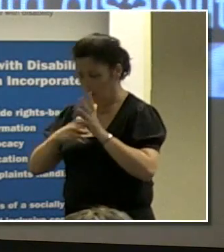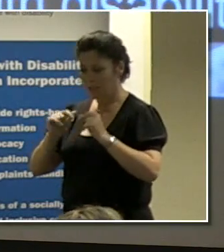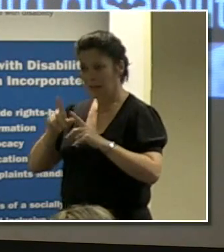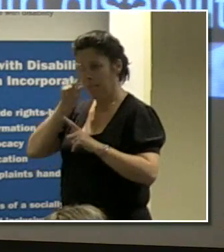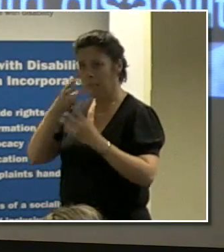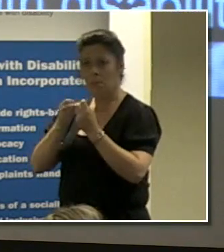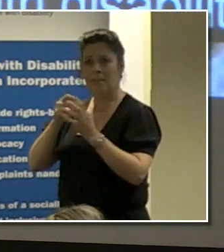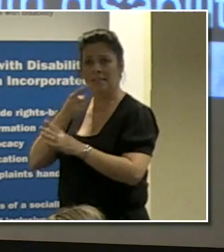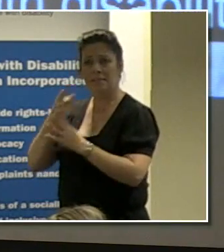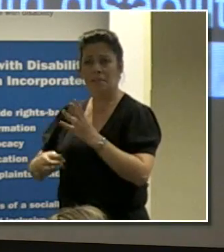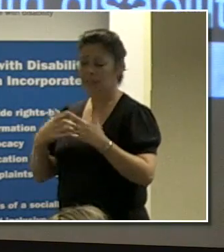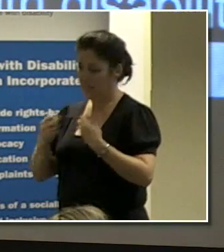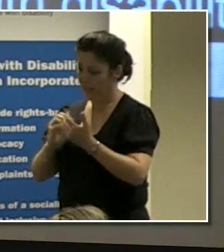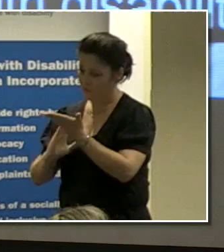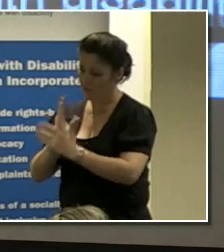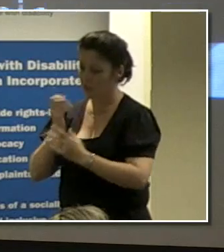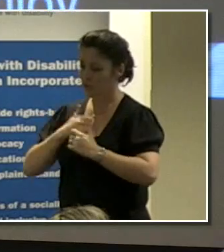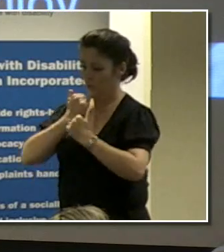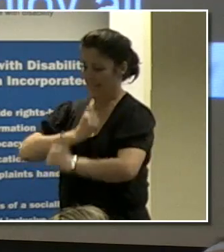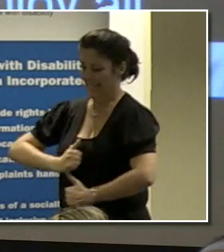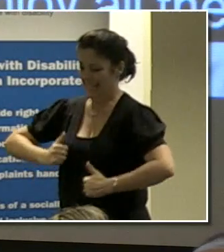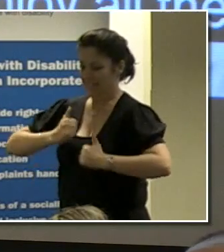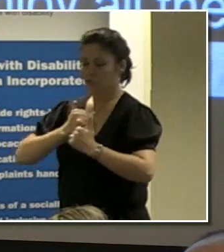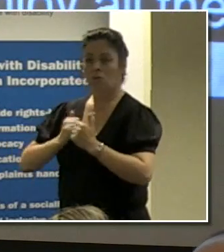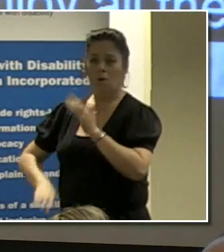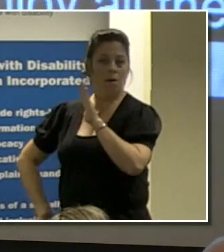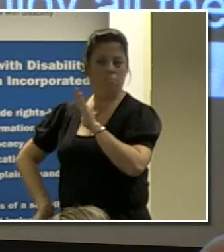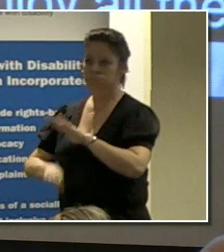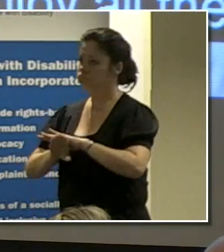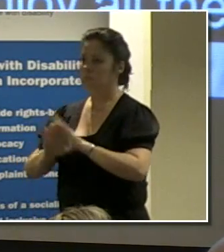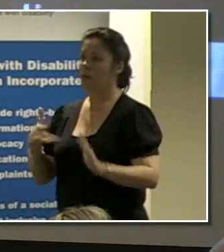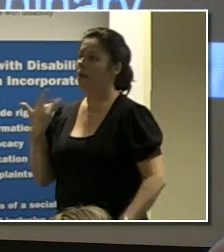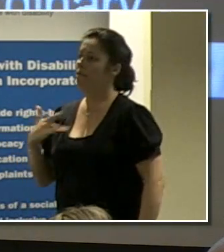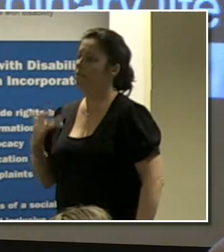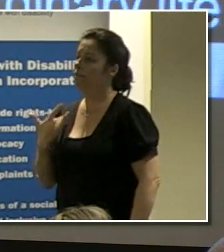a right to enjoy all the elements of an ordinary life, and